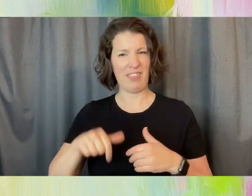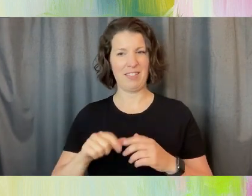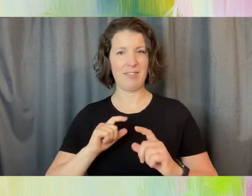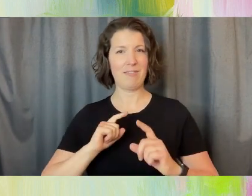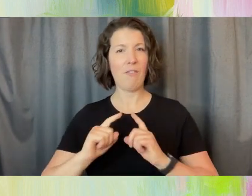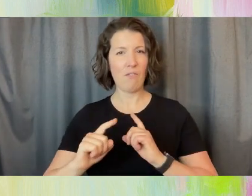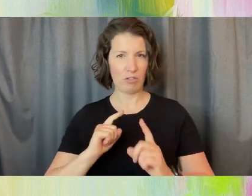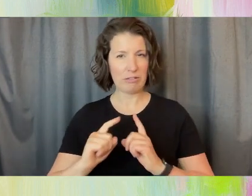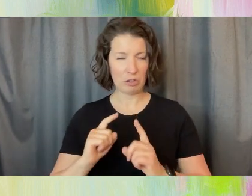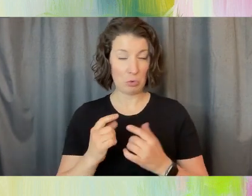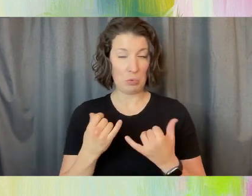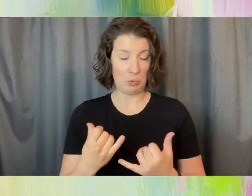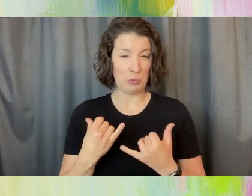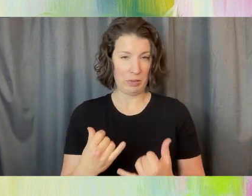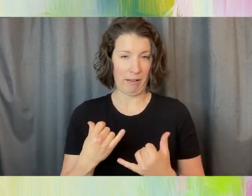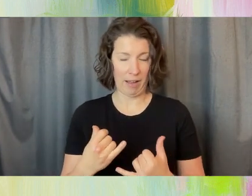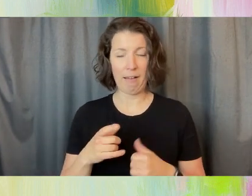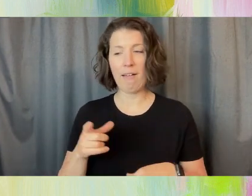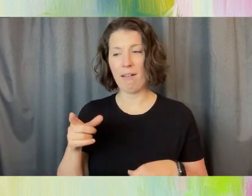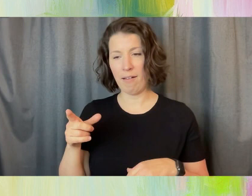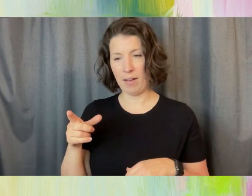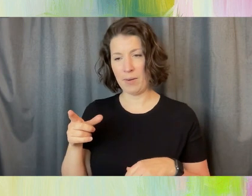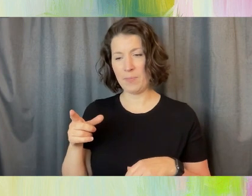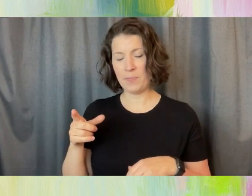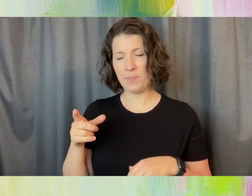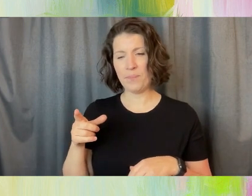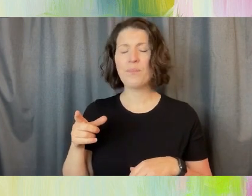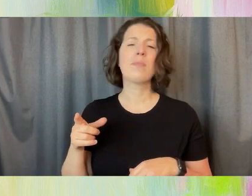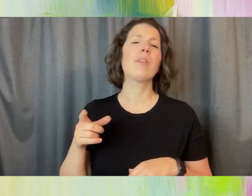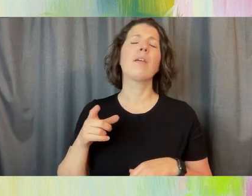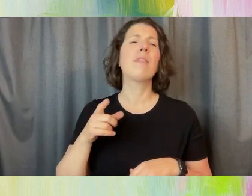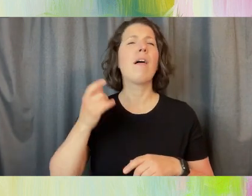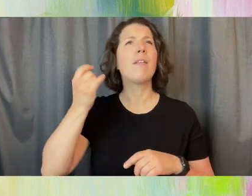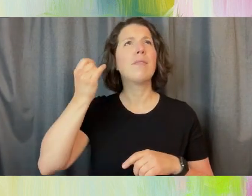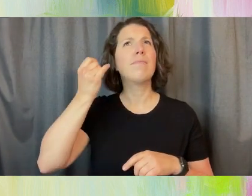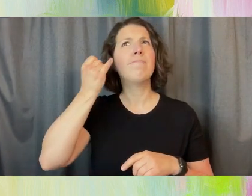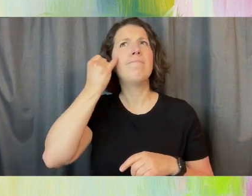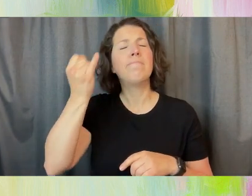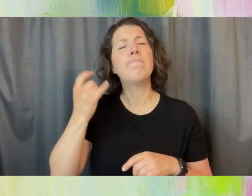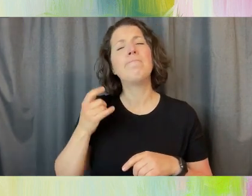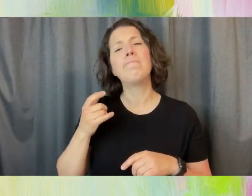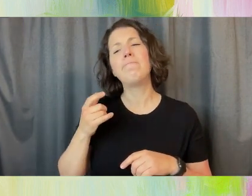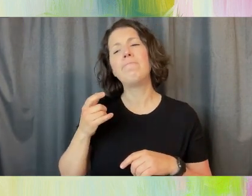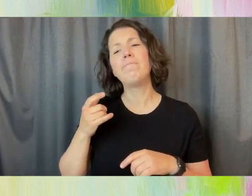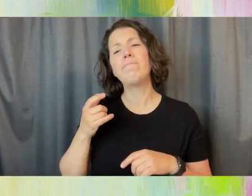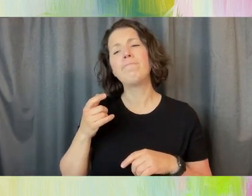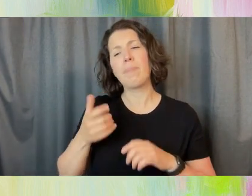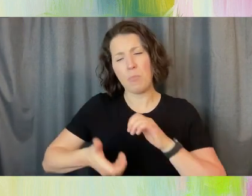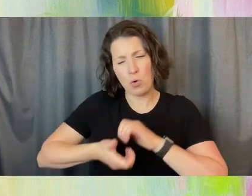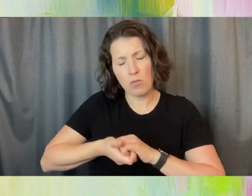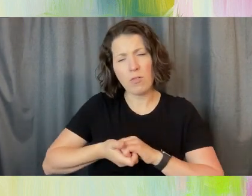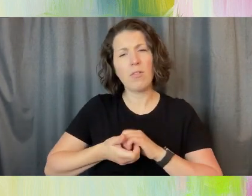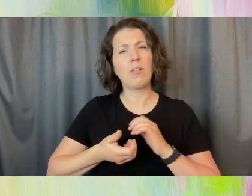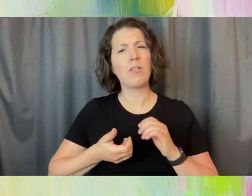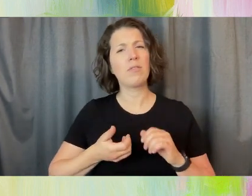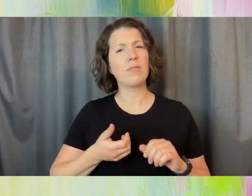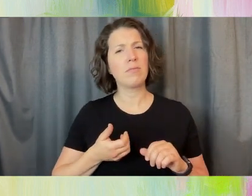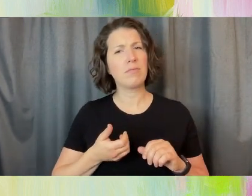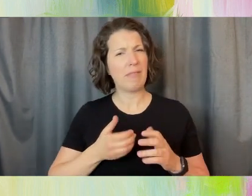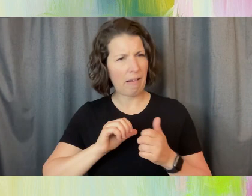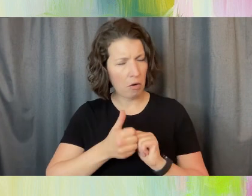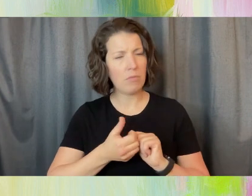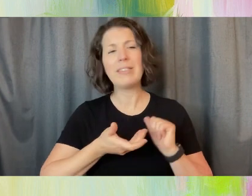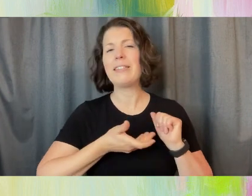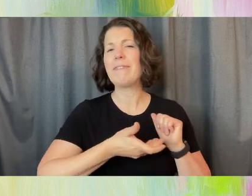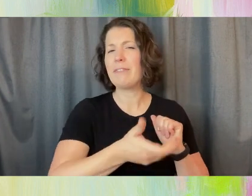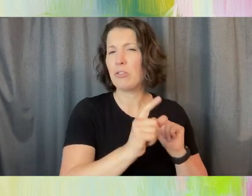conversation today. They will is a notion that she talked about, which is partnering by invitation only.